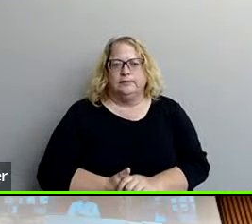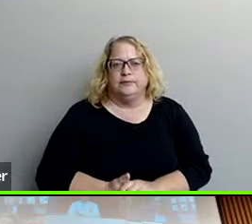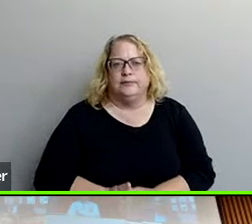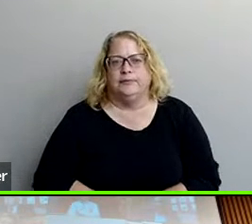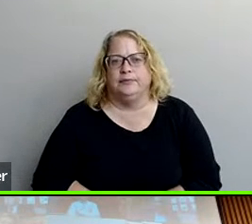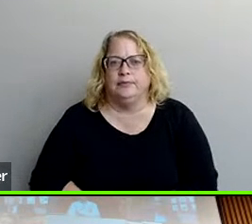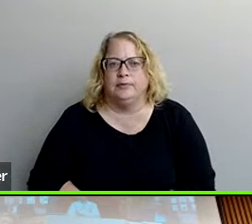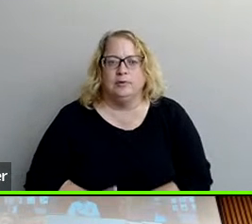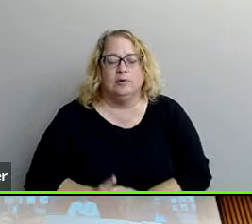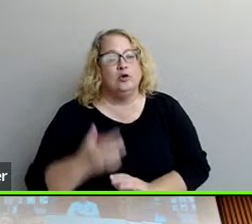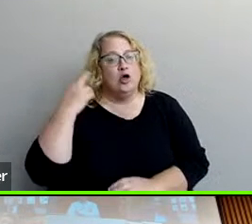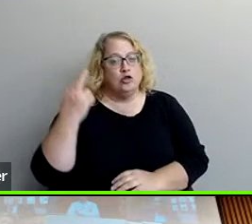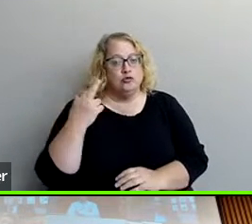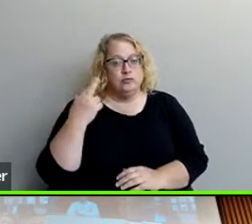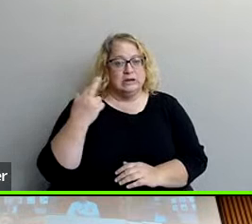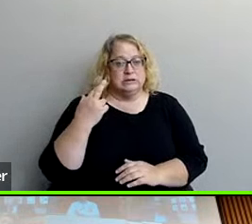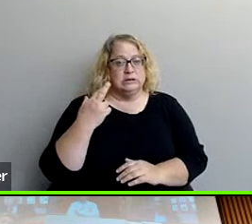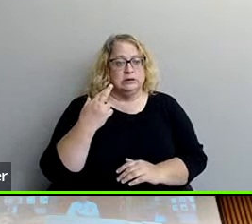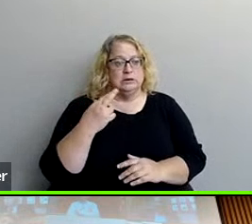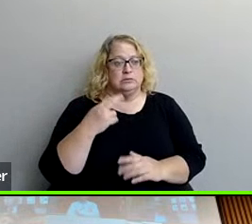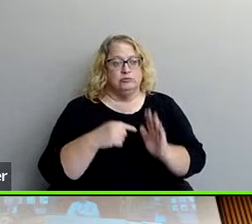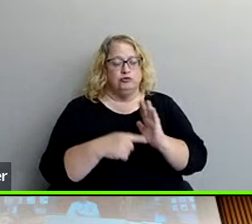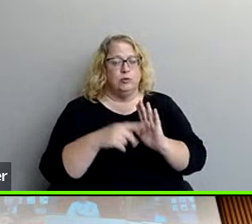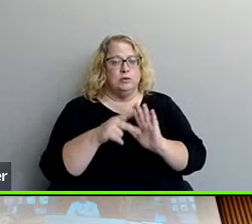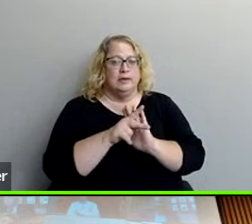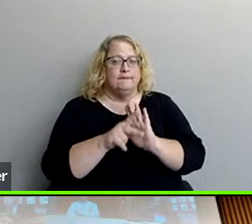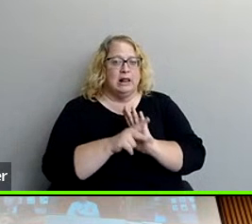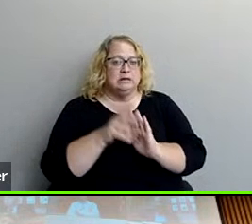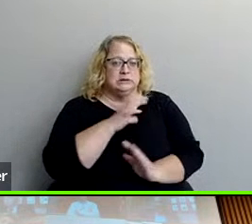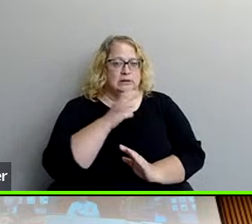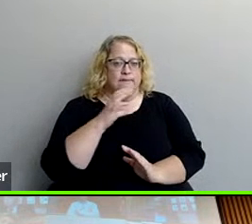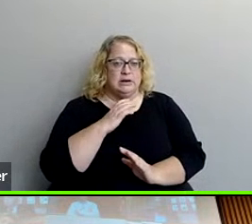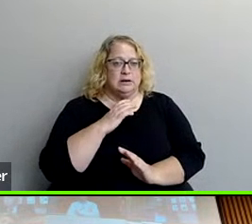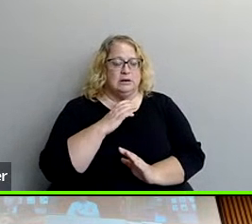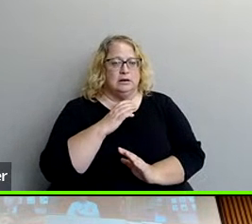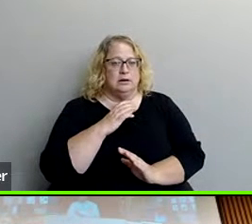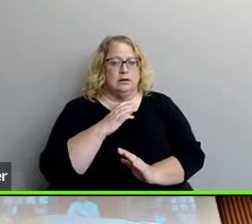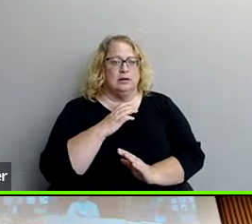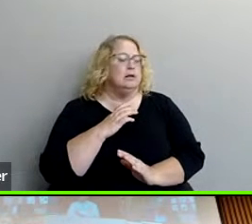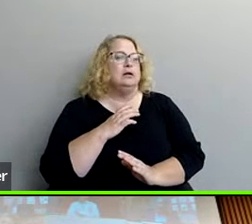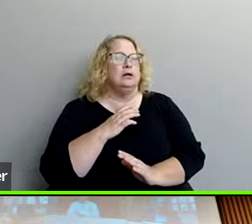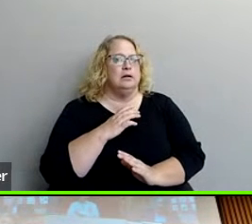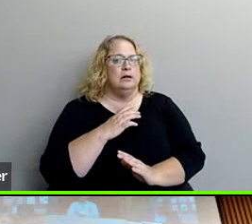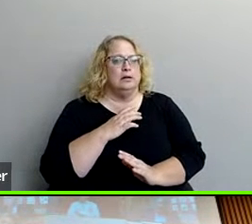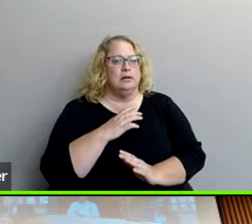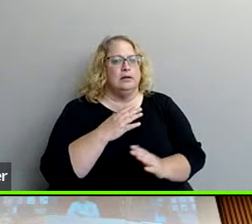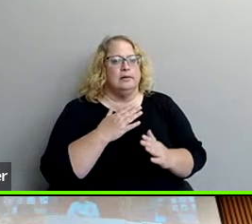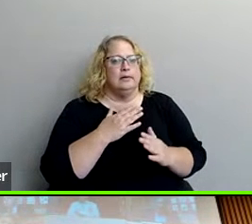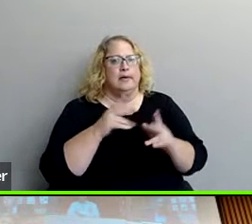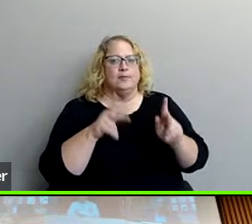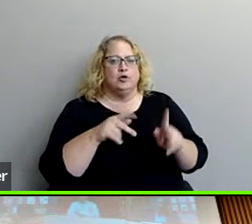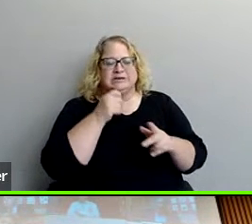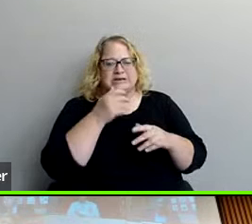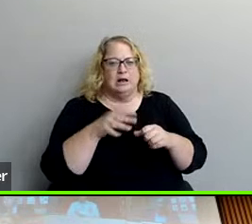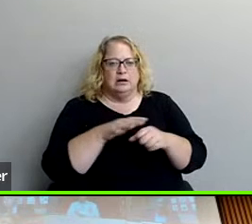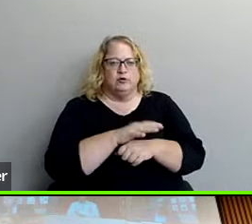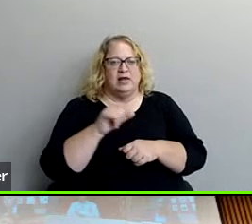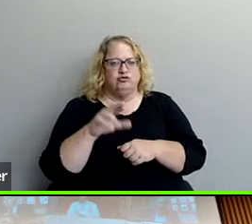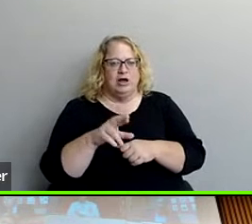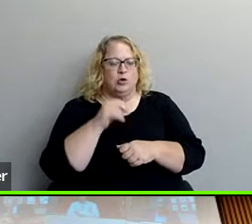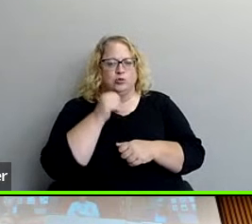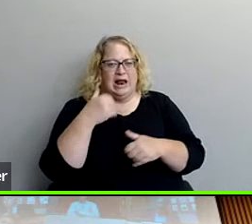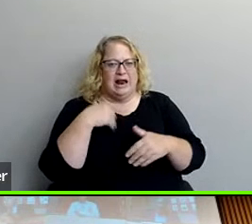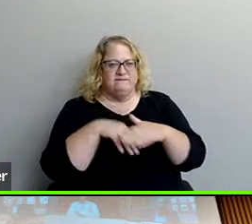The reason this was brought to the policy committee in part is because the person not covered by the JR would not have potential access